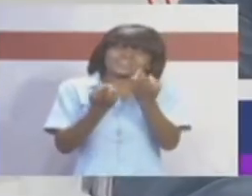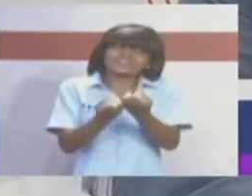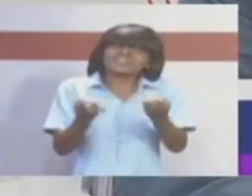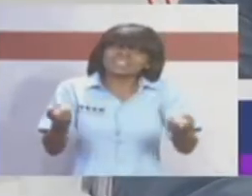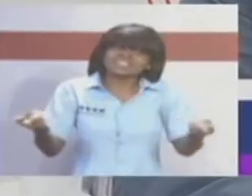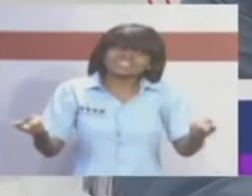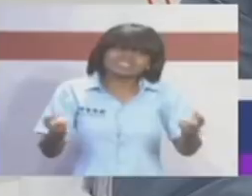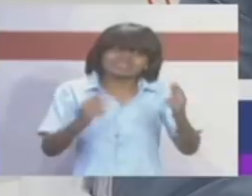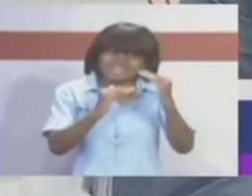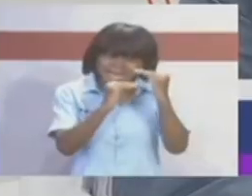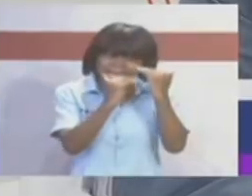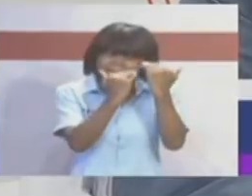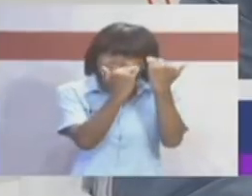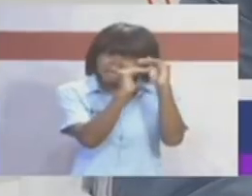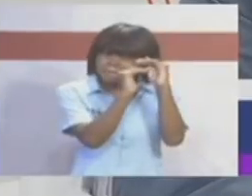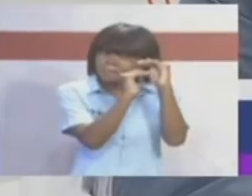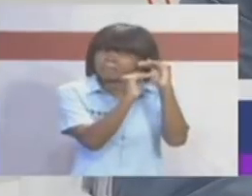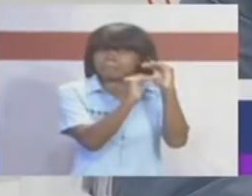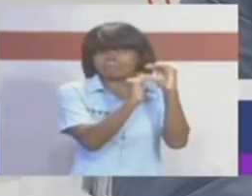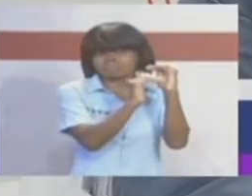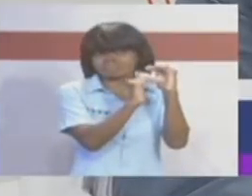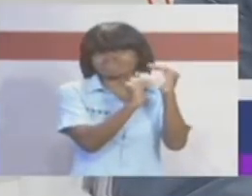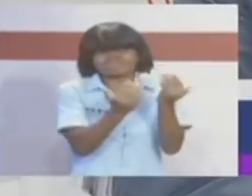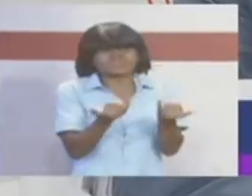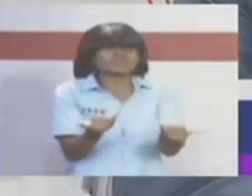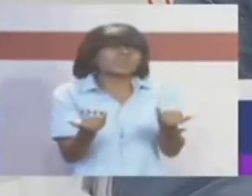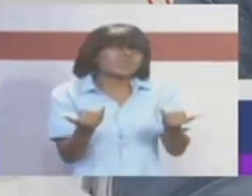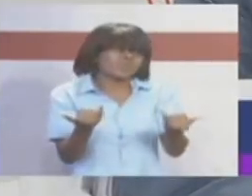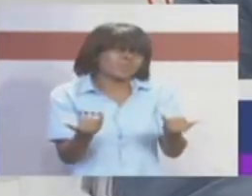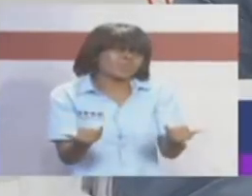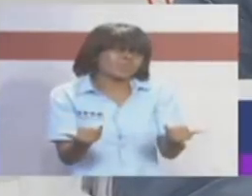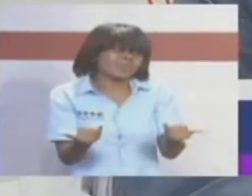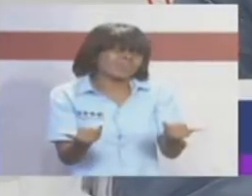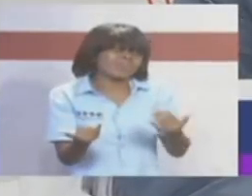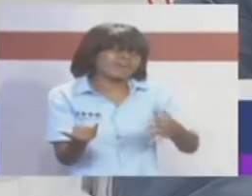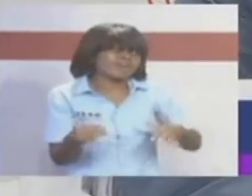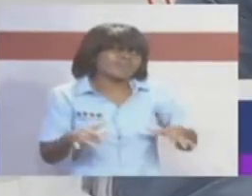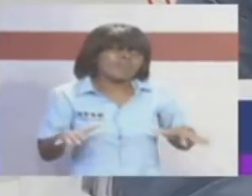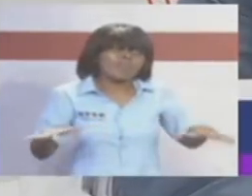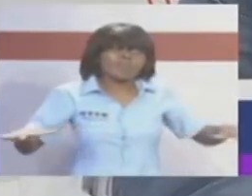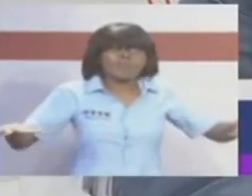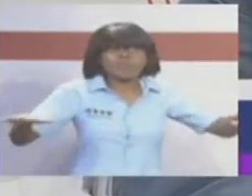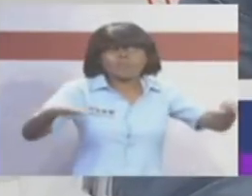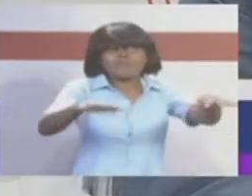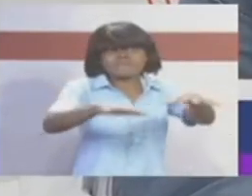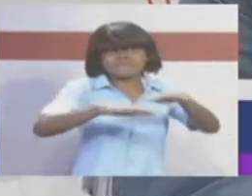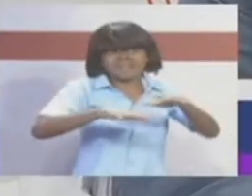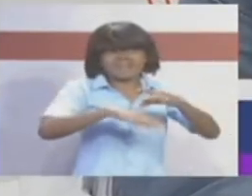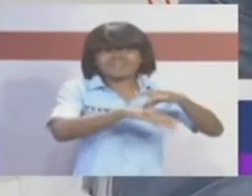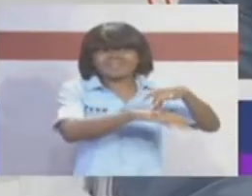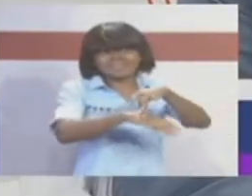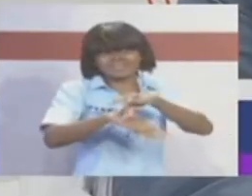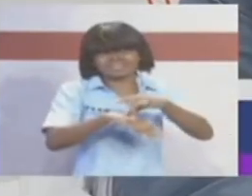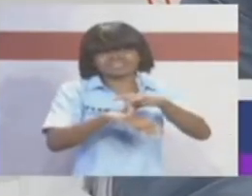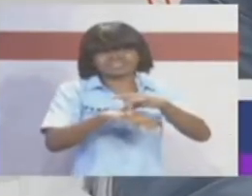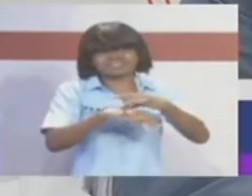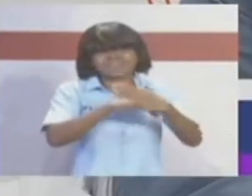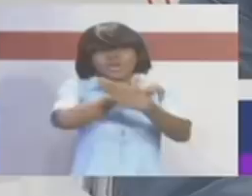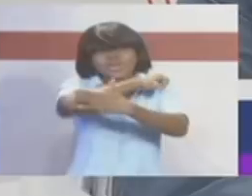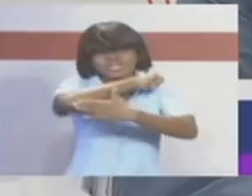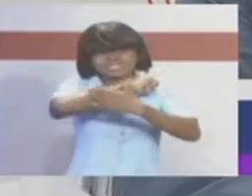have across the healthcare system, in the traditional emergency rooms, the ability to